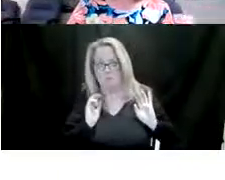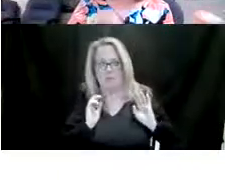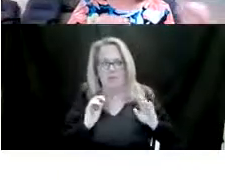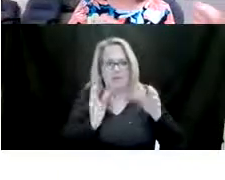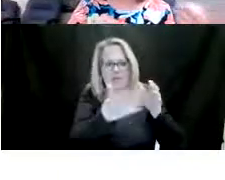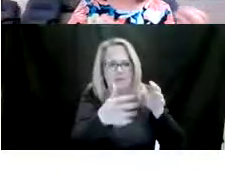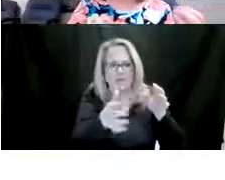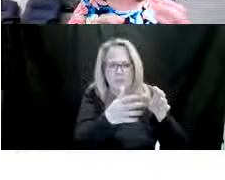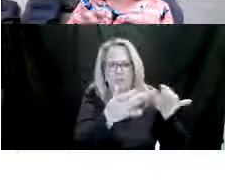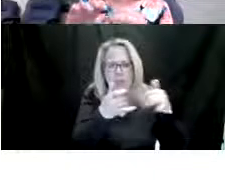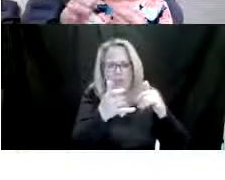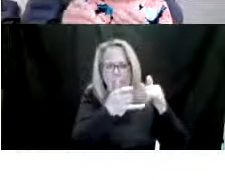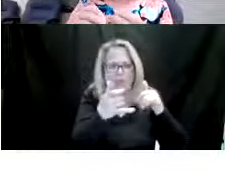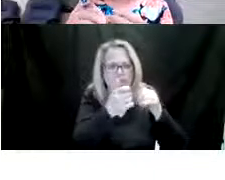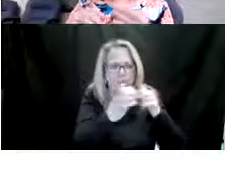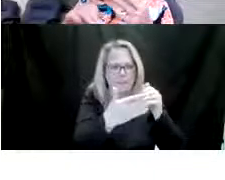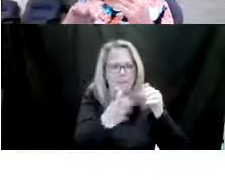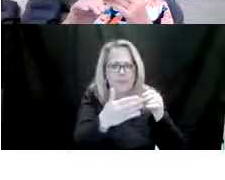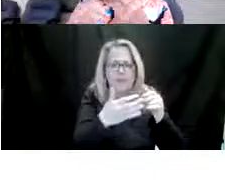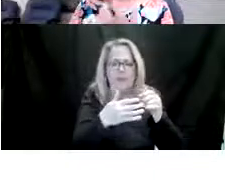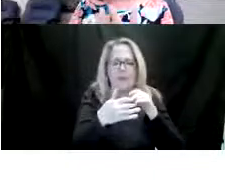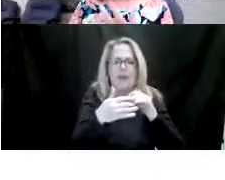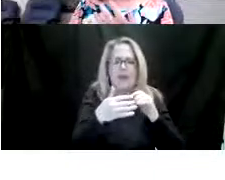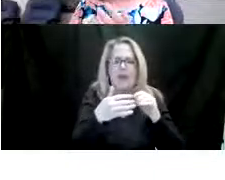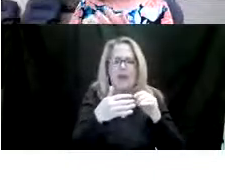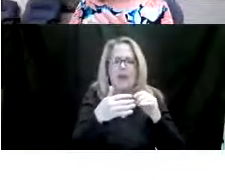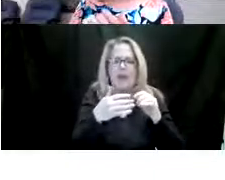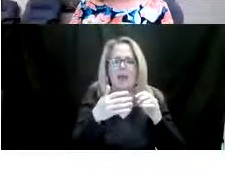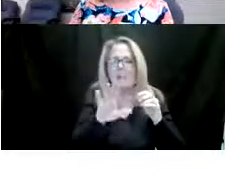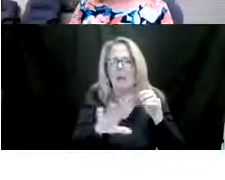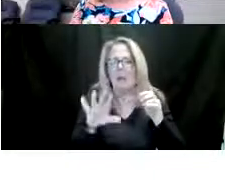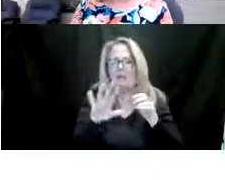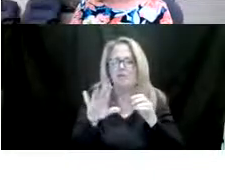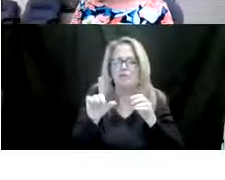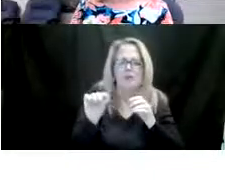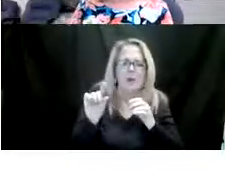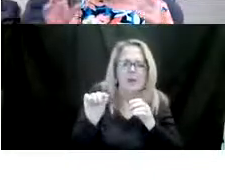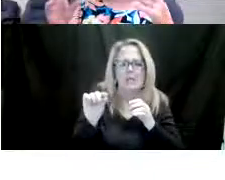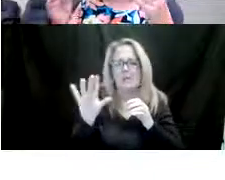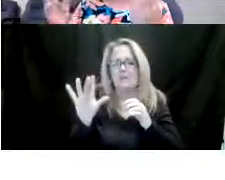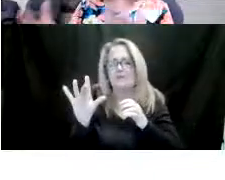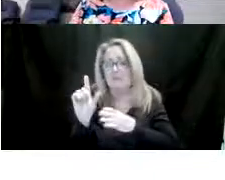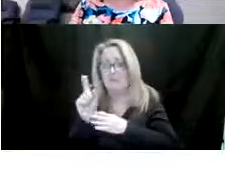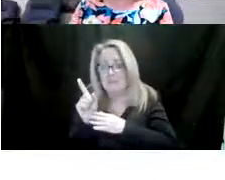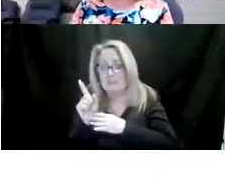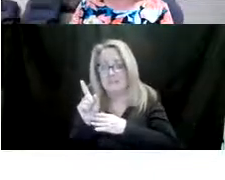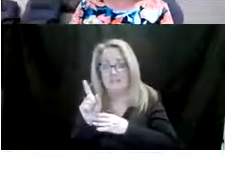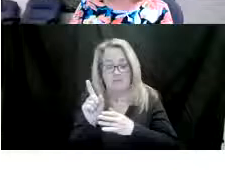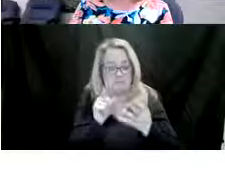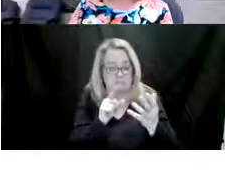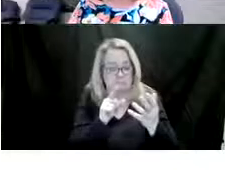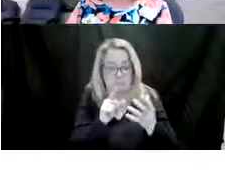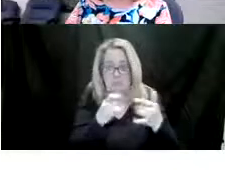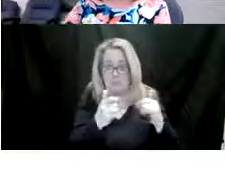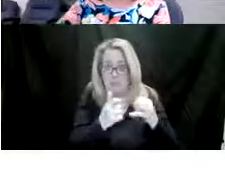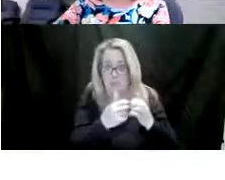them and he played with them, and he kind of, and after about 20 to 25 minutes of kind of interacting with